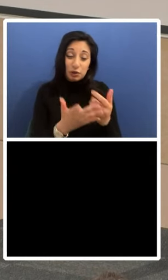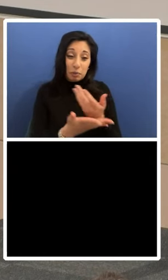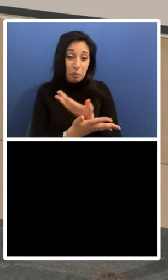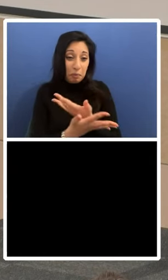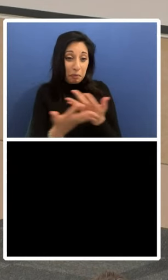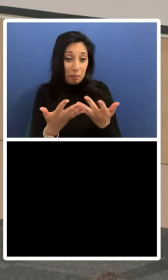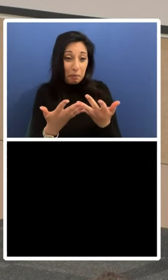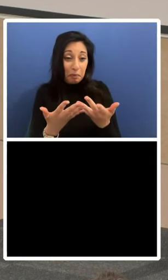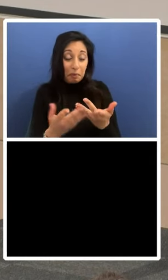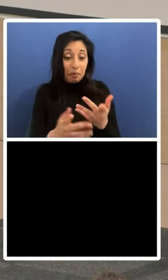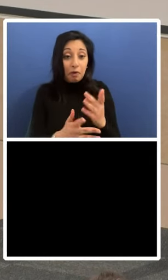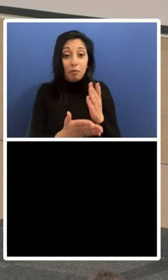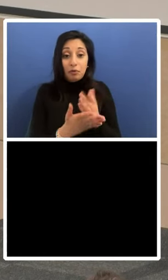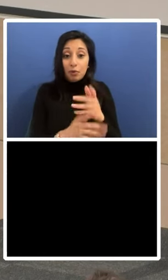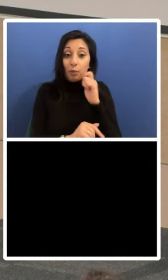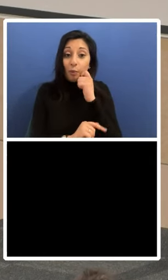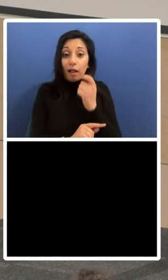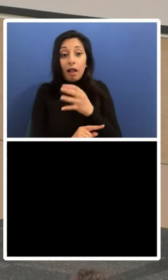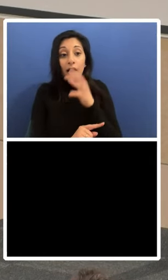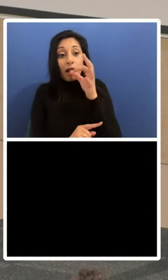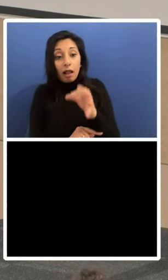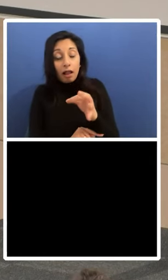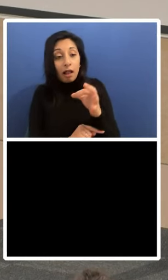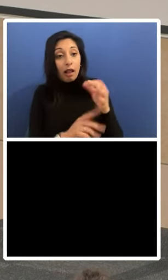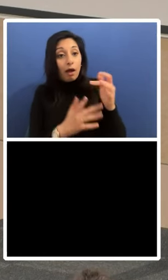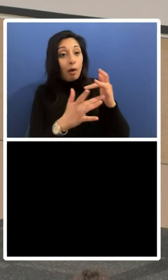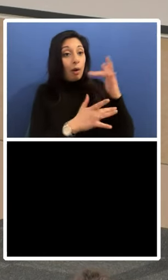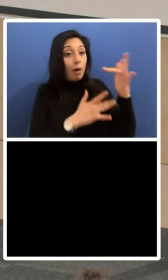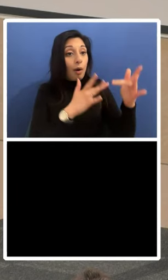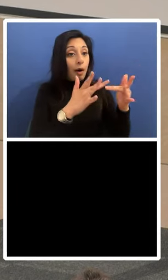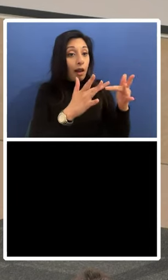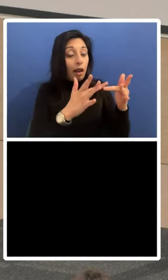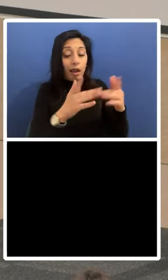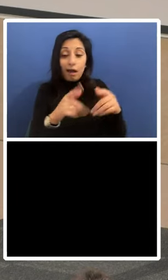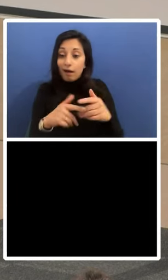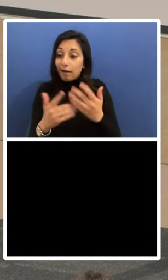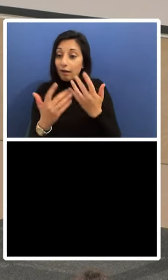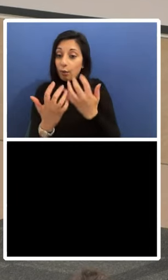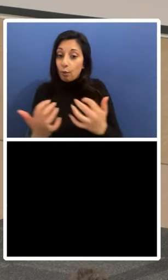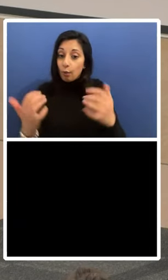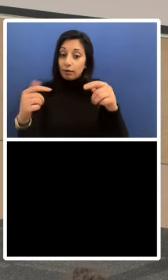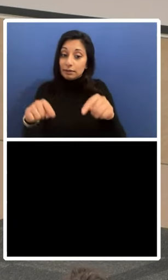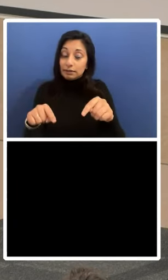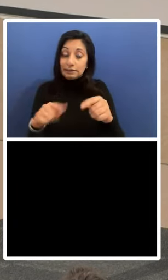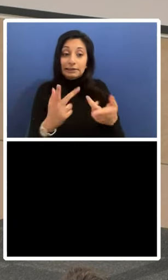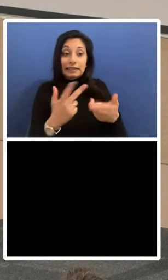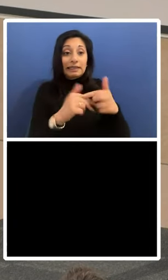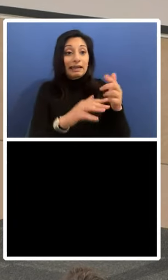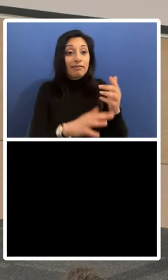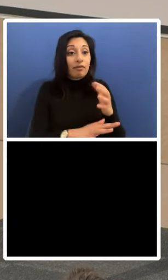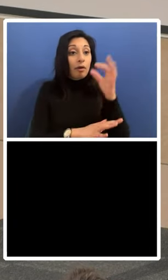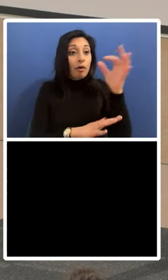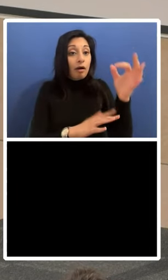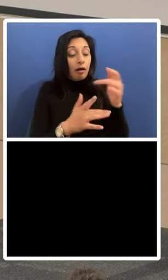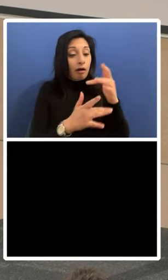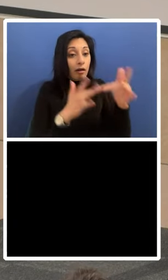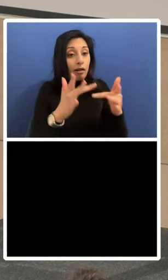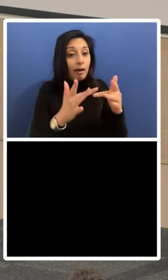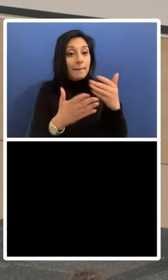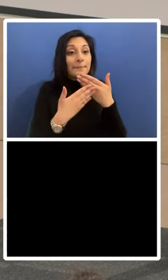questions both online and from the audience. So if you are online, please use the Q&A function to pose your